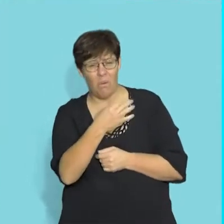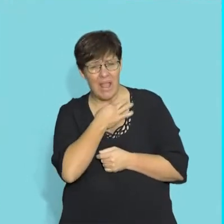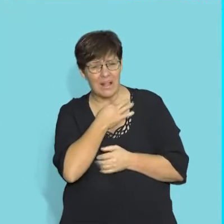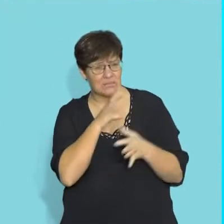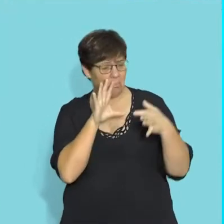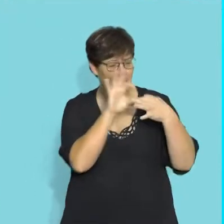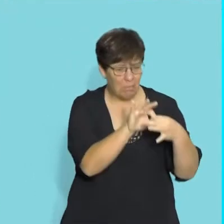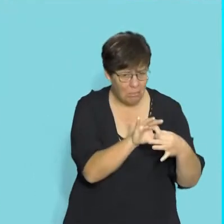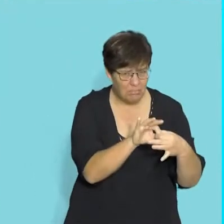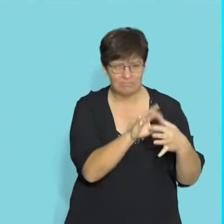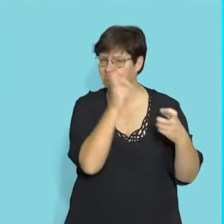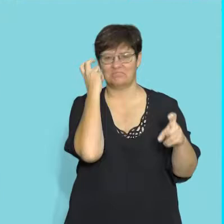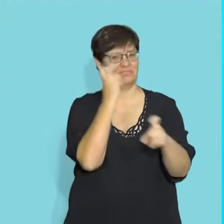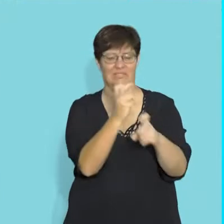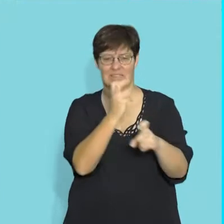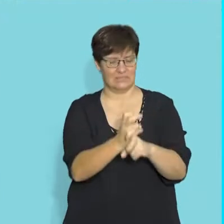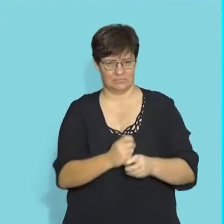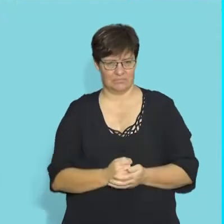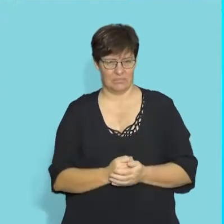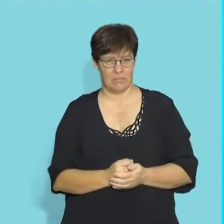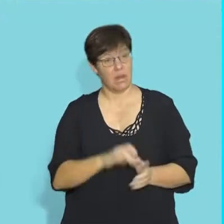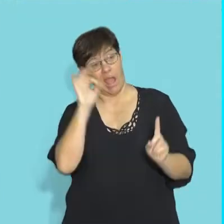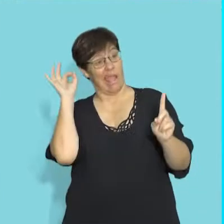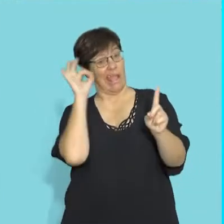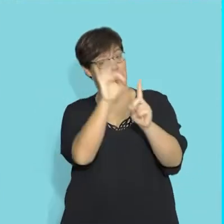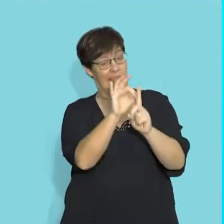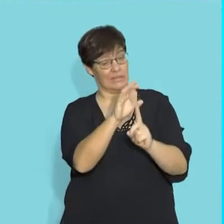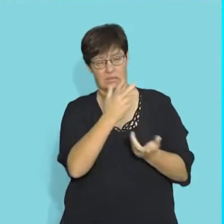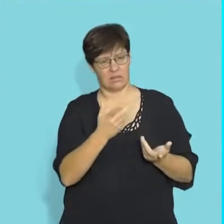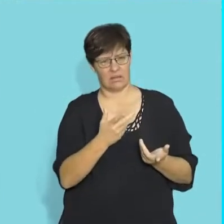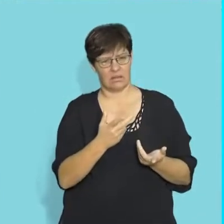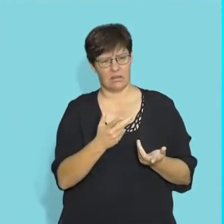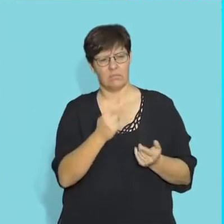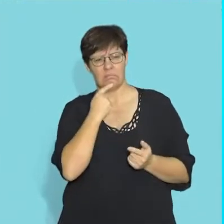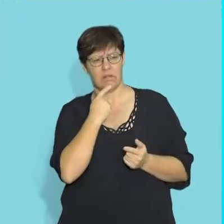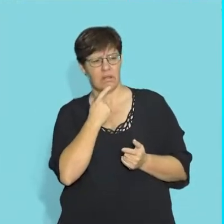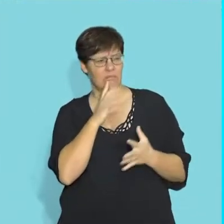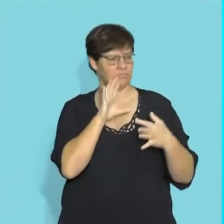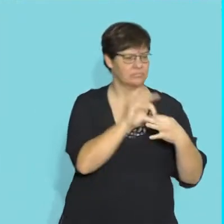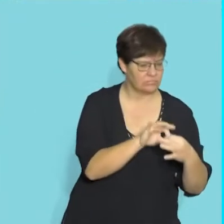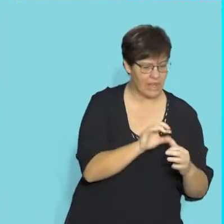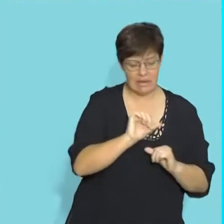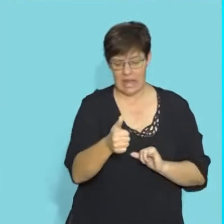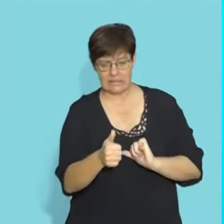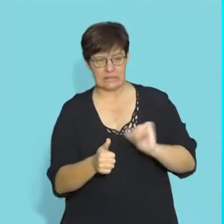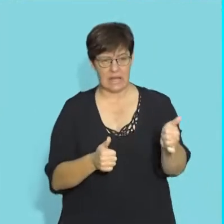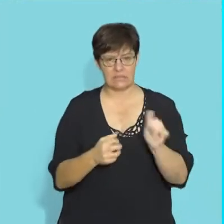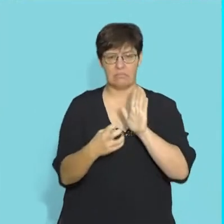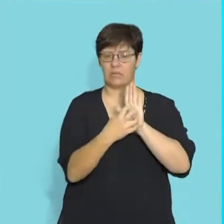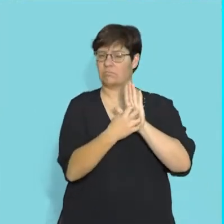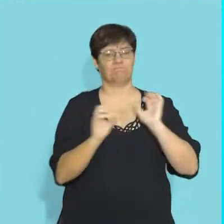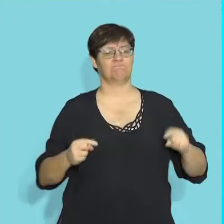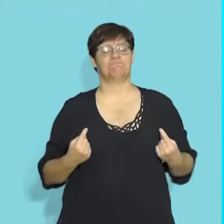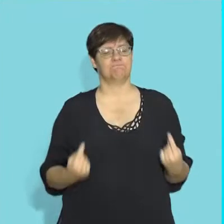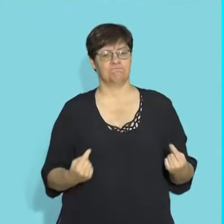words, it's going to be difficult and it's not going to be exact. And I'm not going to be able to apply it to the next image where